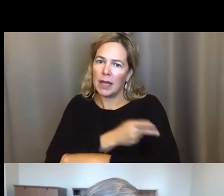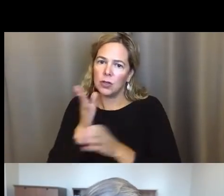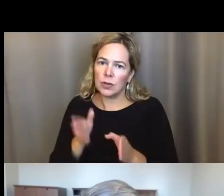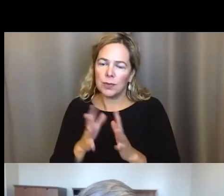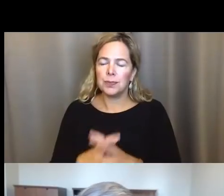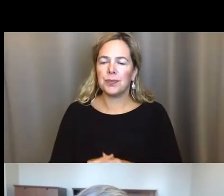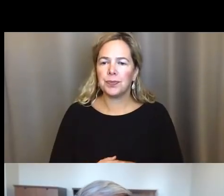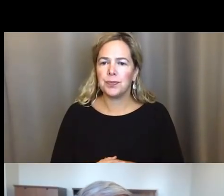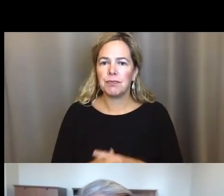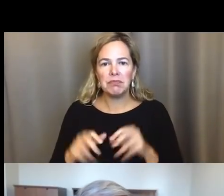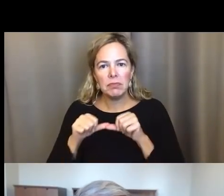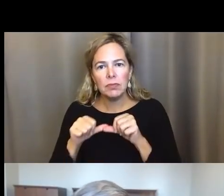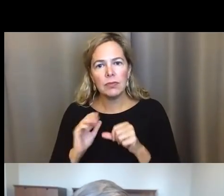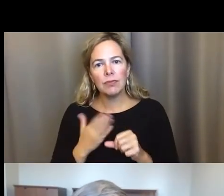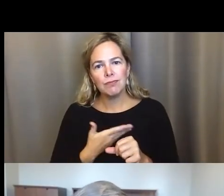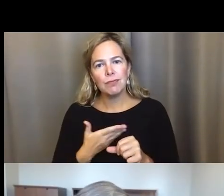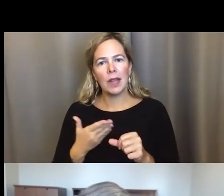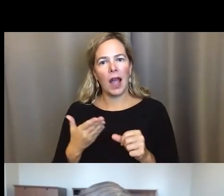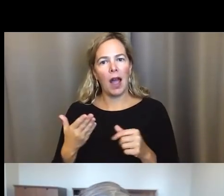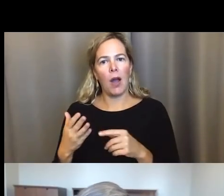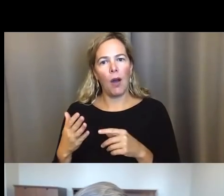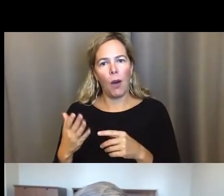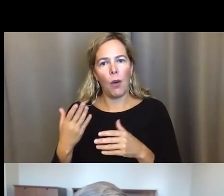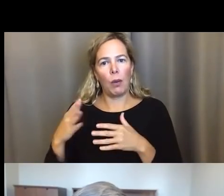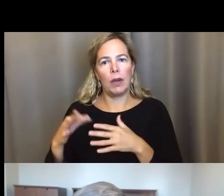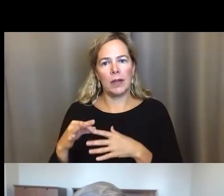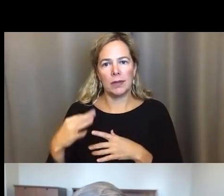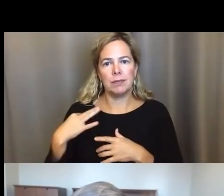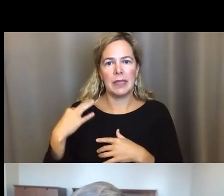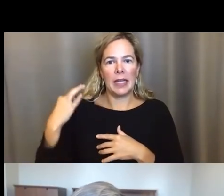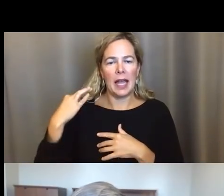elective and medical admissions in the current